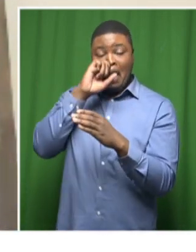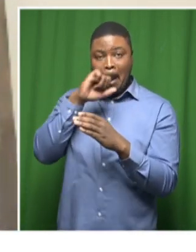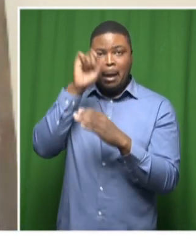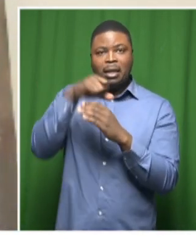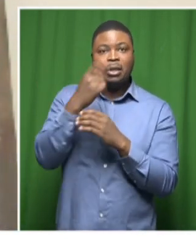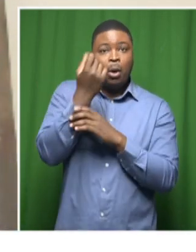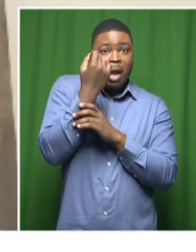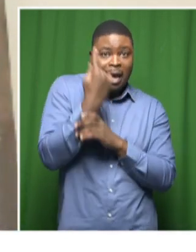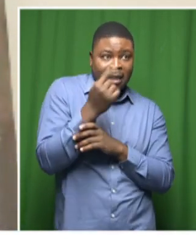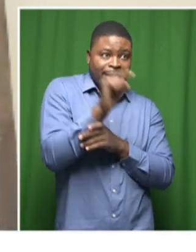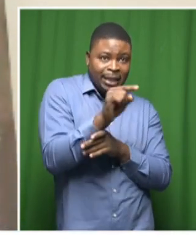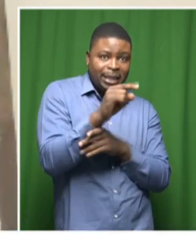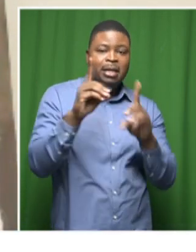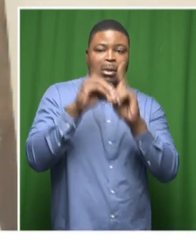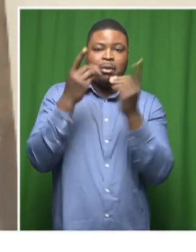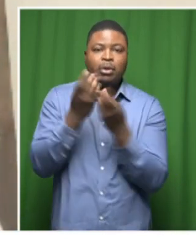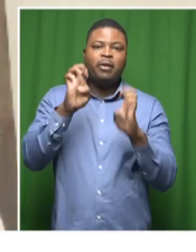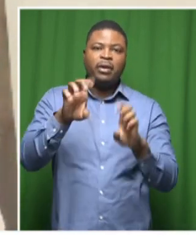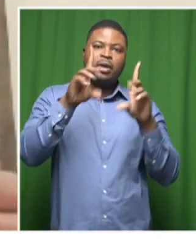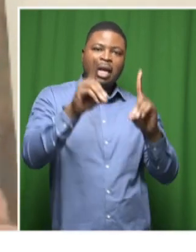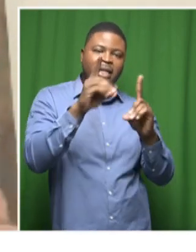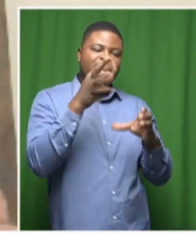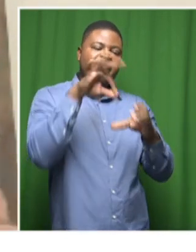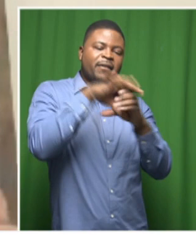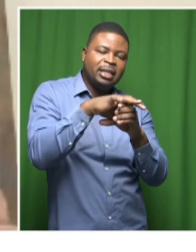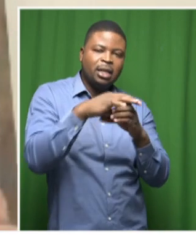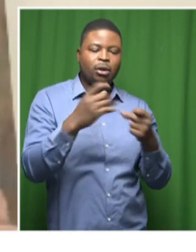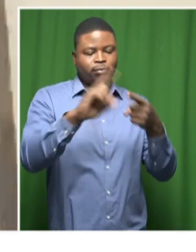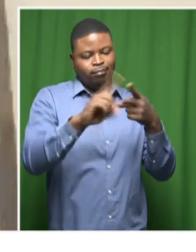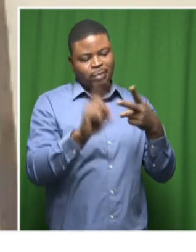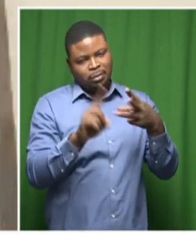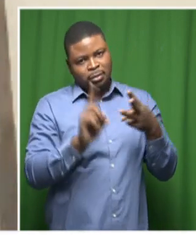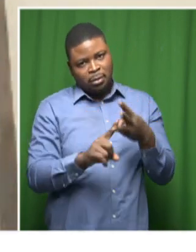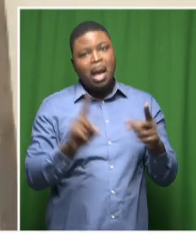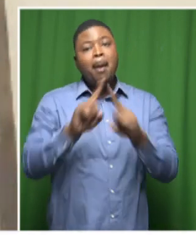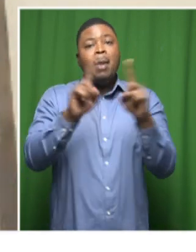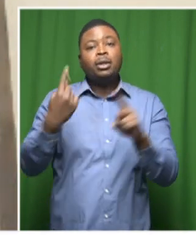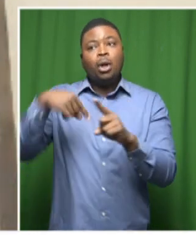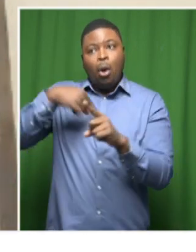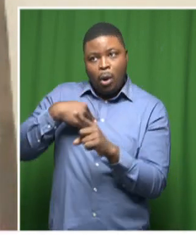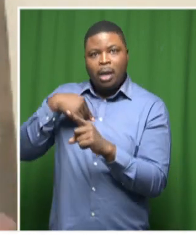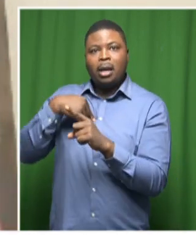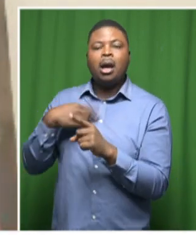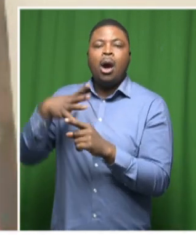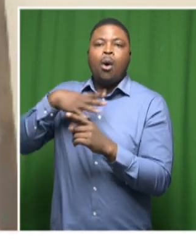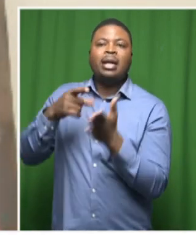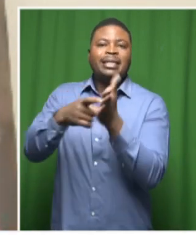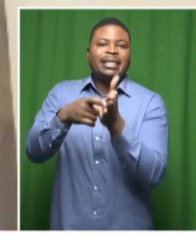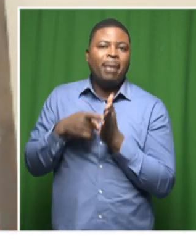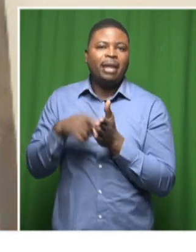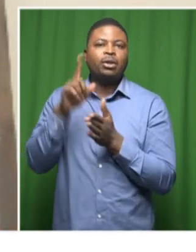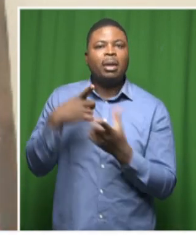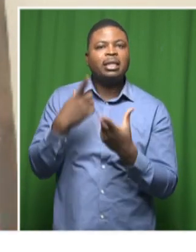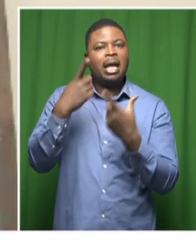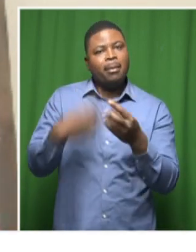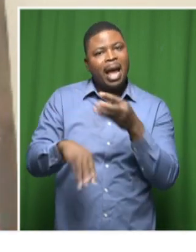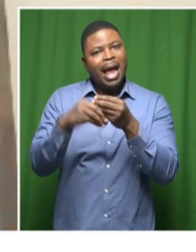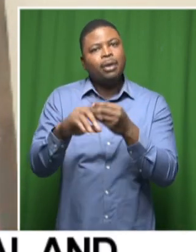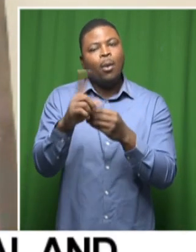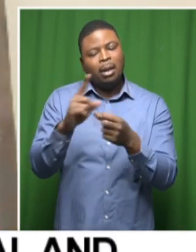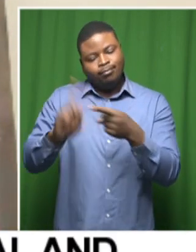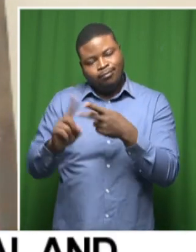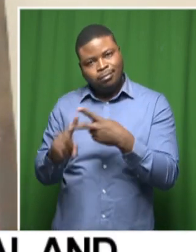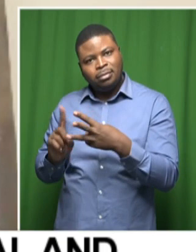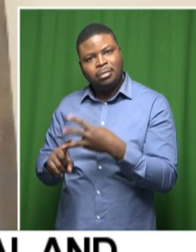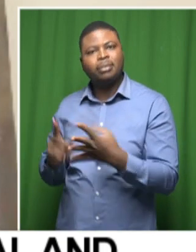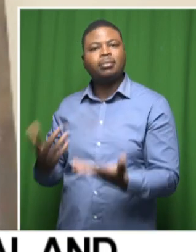education department has invested in this, and this is the demand from industry that we think we'll be able to service. I think we're living in a world now where it's impossible to